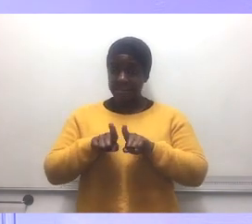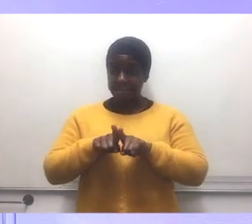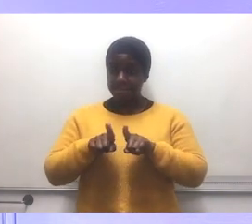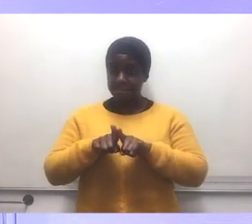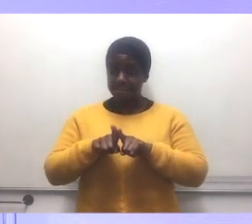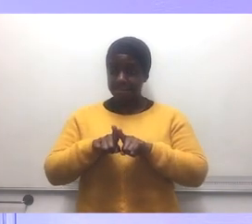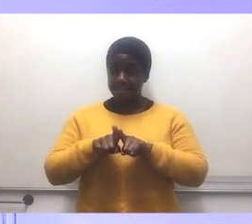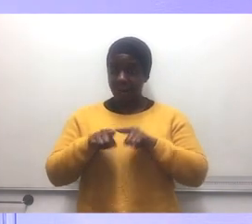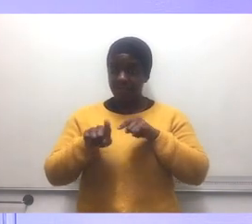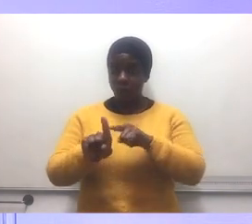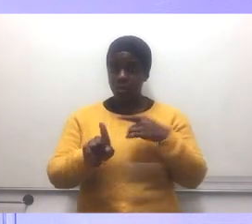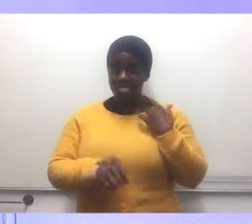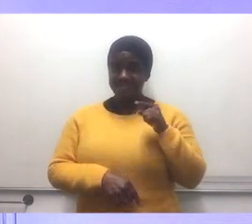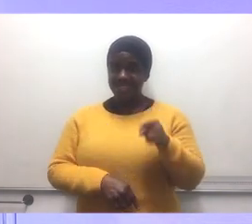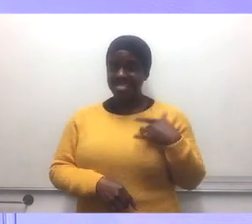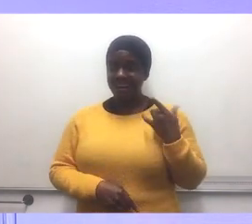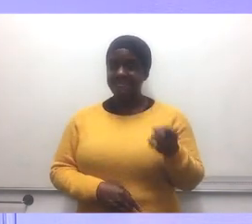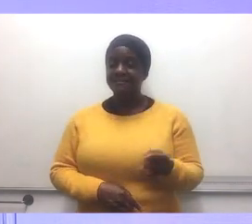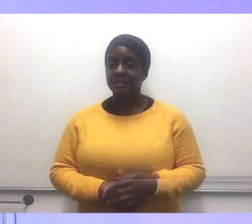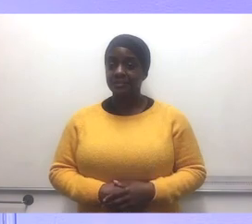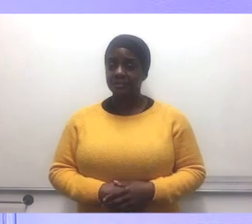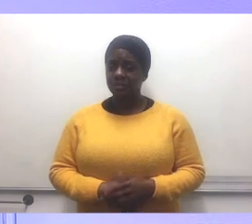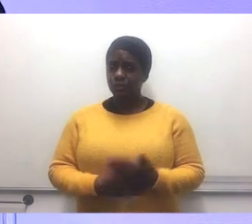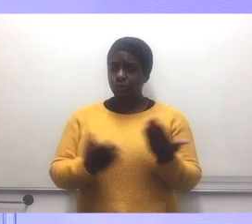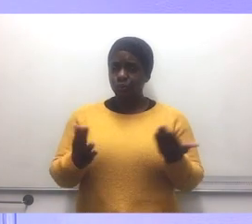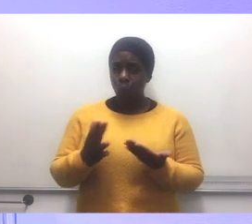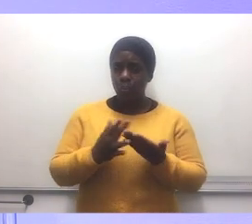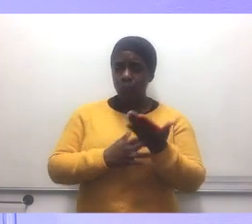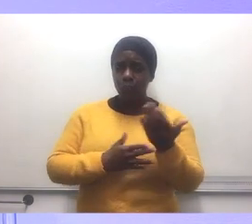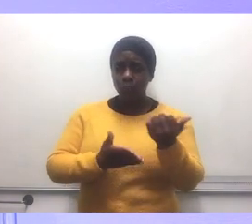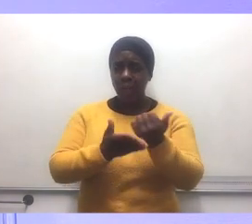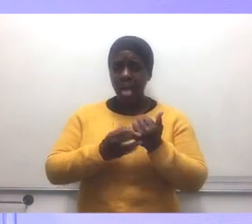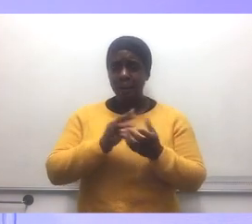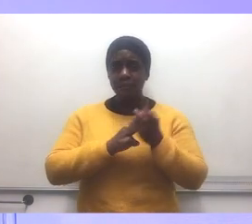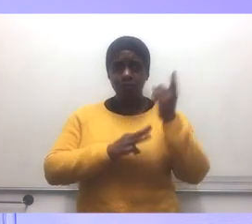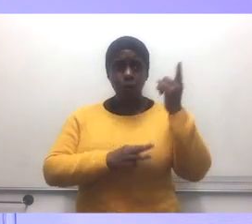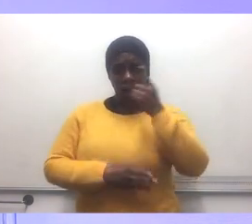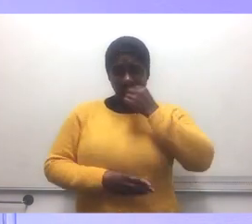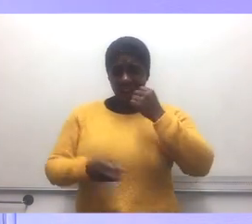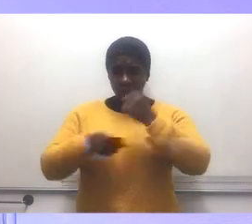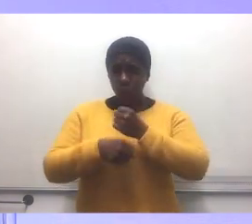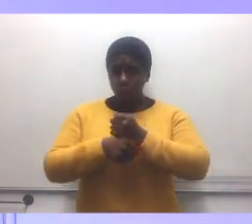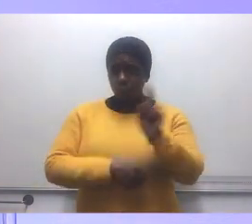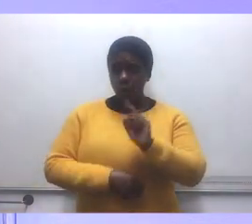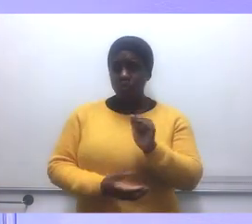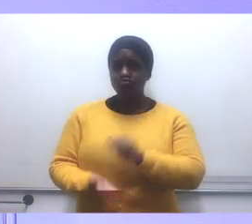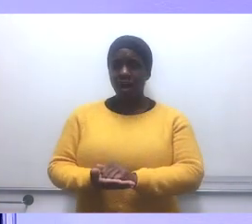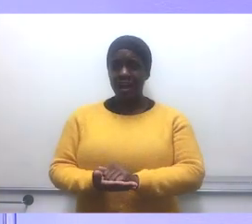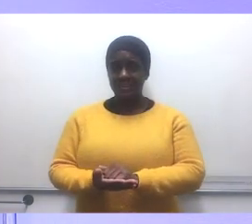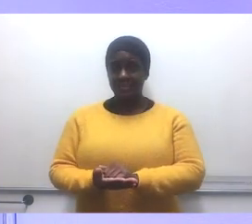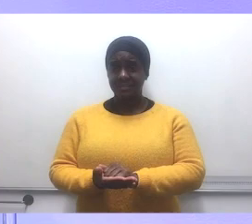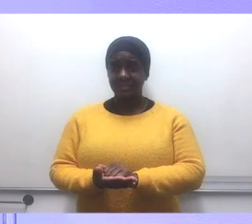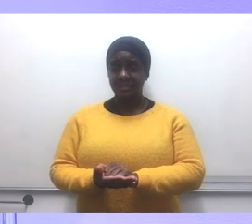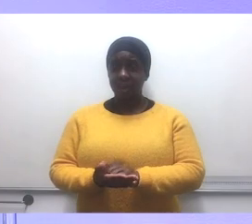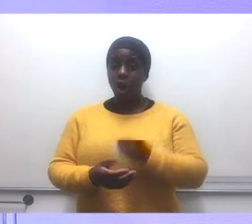us that it is possible through the help of God to do what is right. And so the gospel